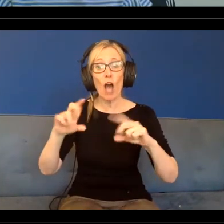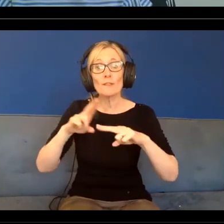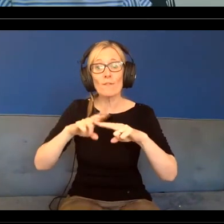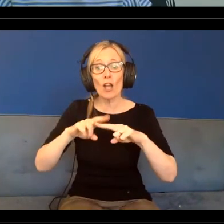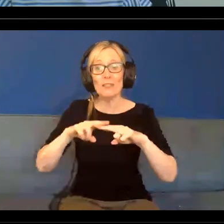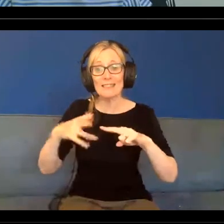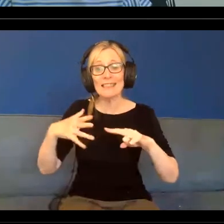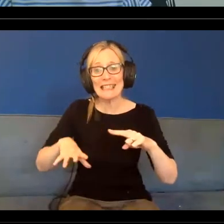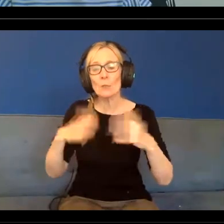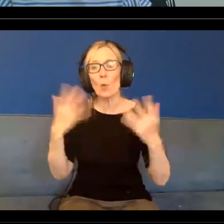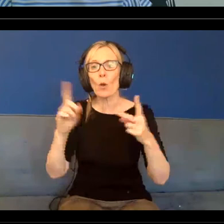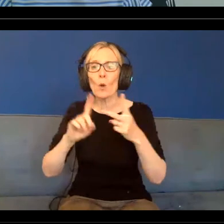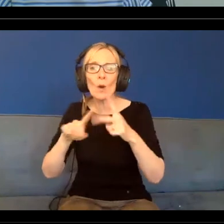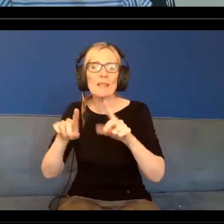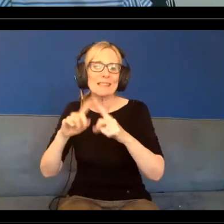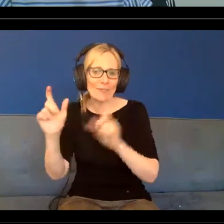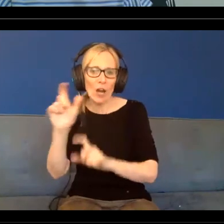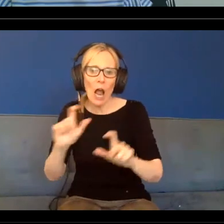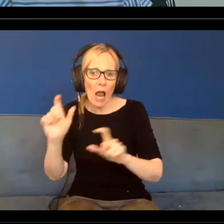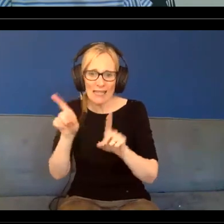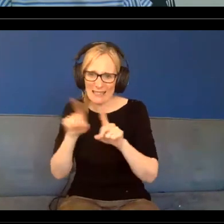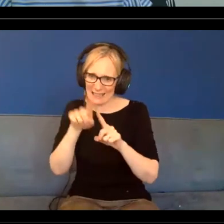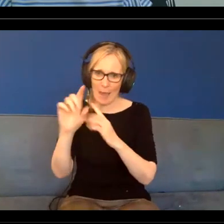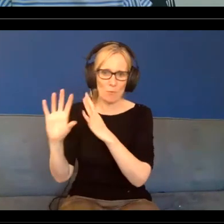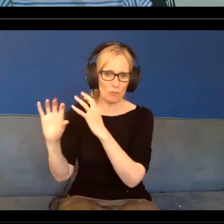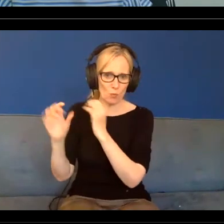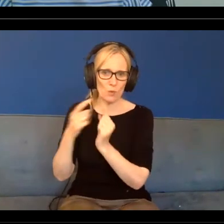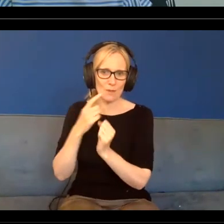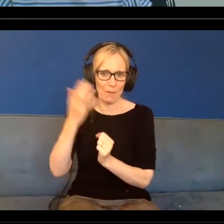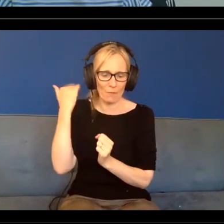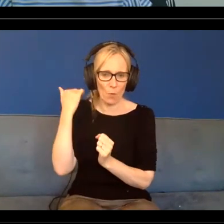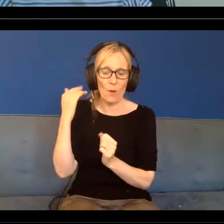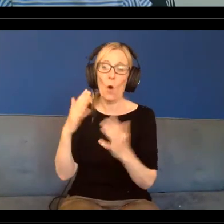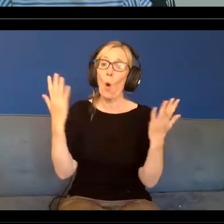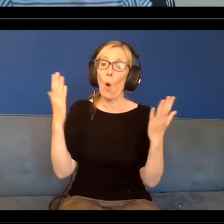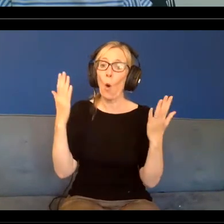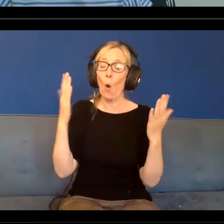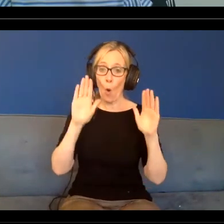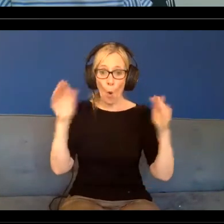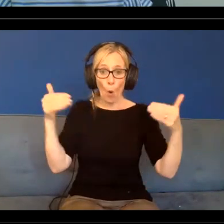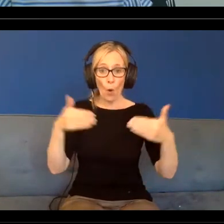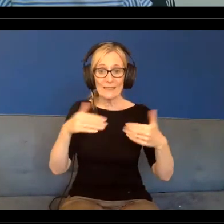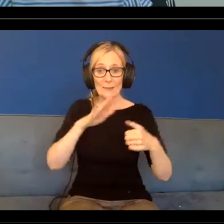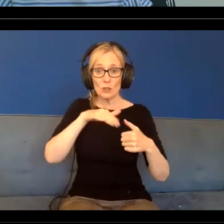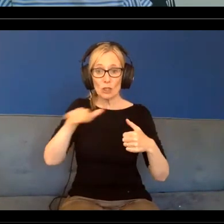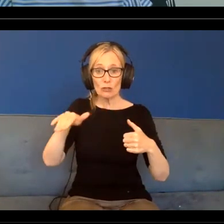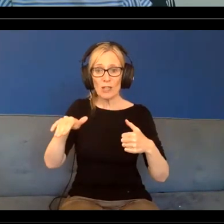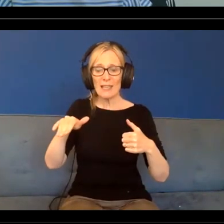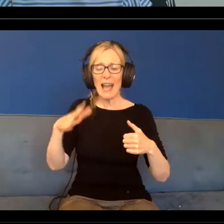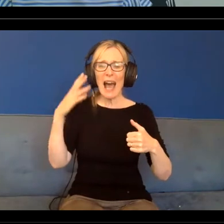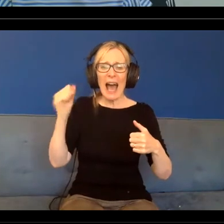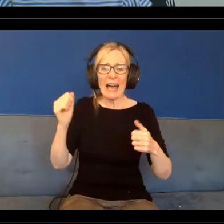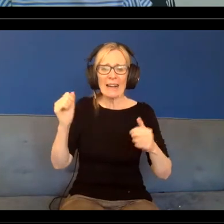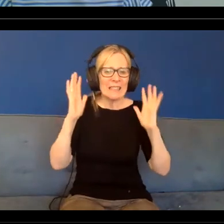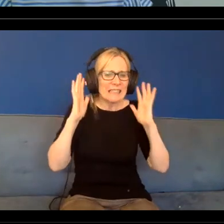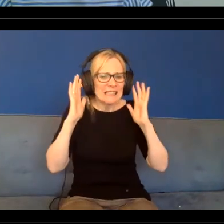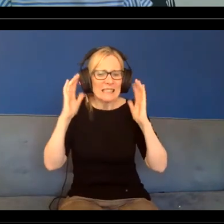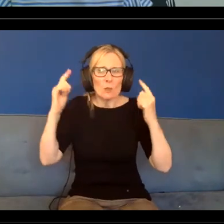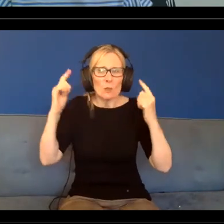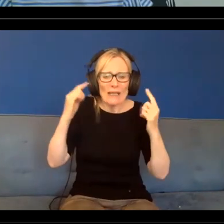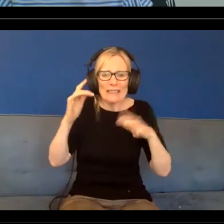particular colourway or whatever. We've got children with autism who perhaps struggle with noise sensitivity, and then